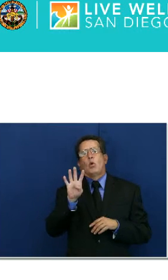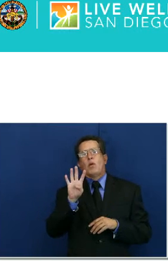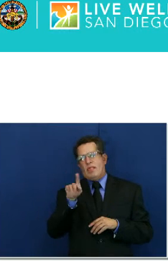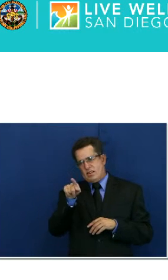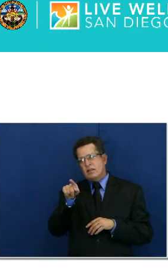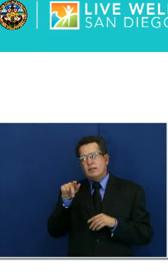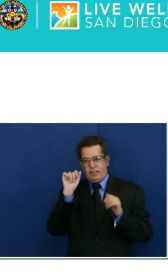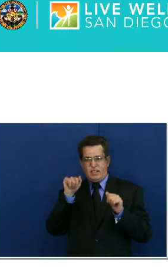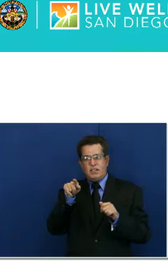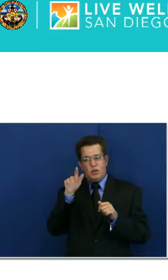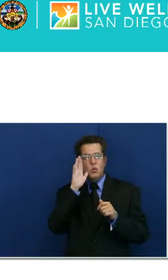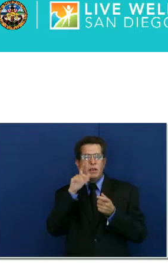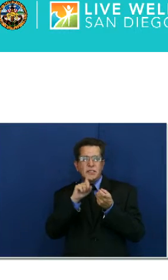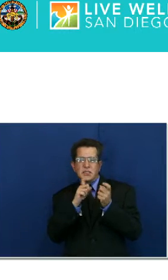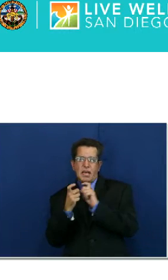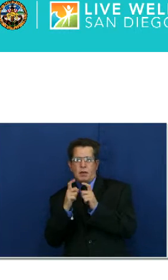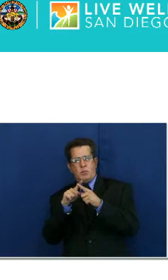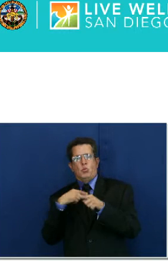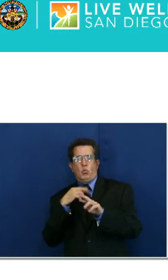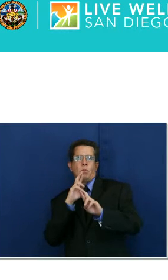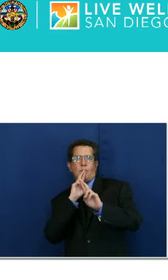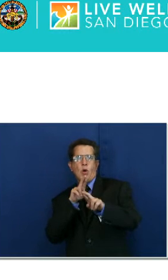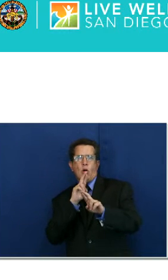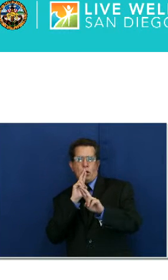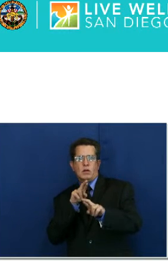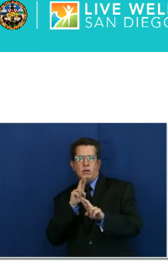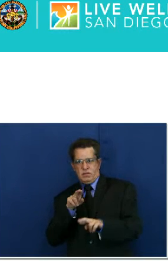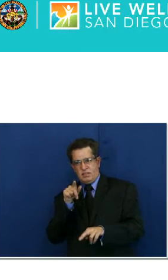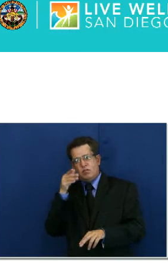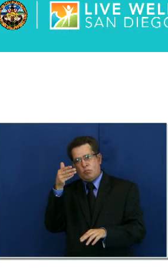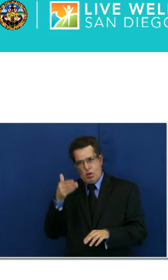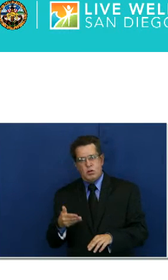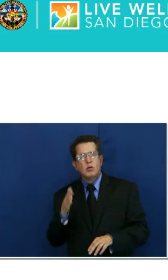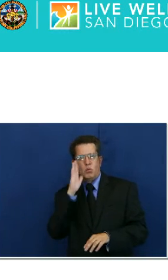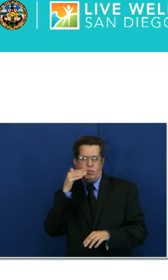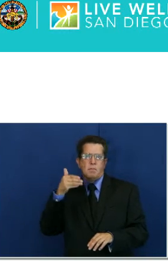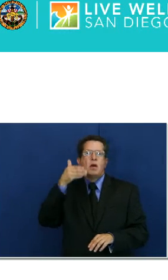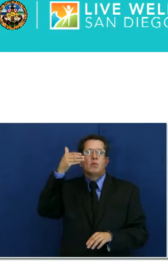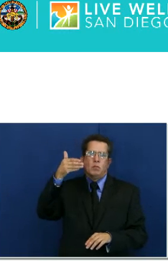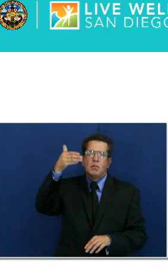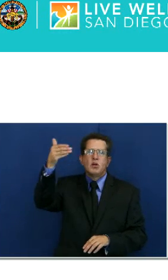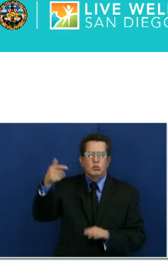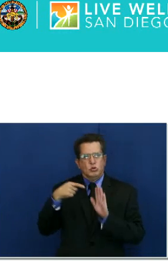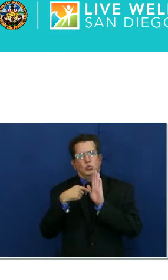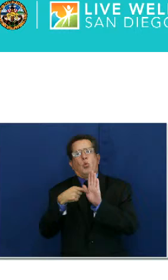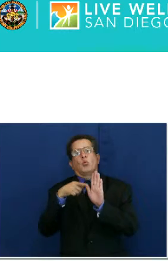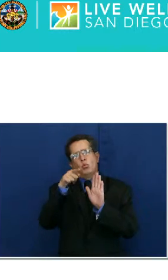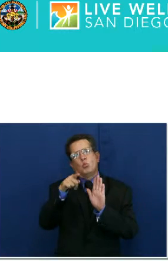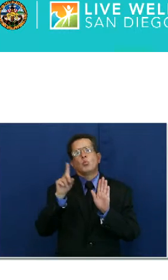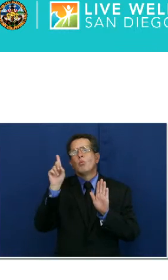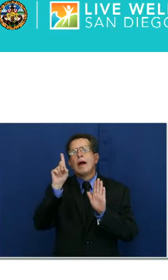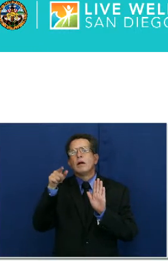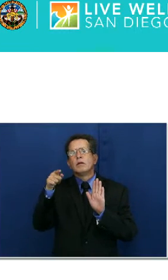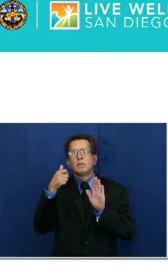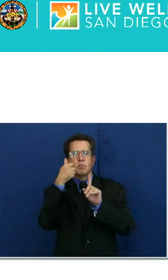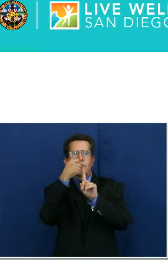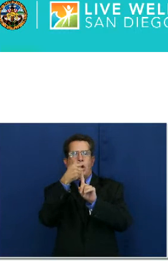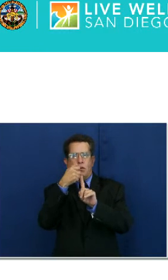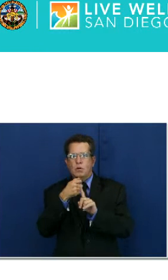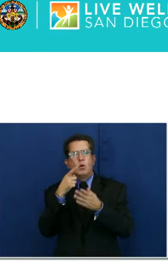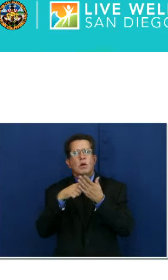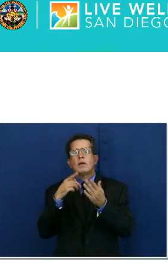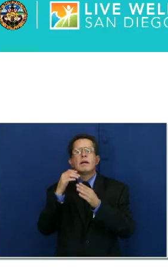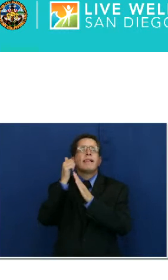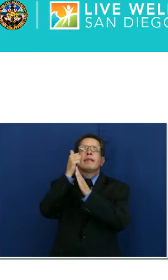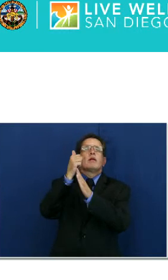to change, and we will report it on a frequent basis so we know where we are with these leading causes